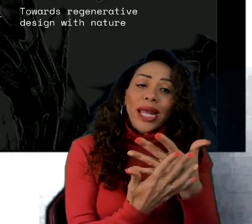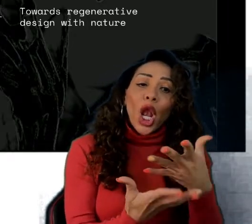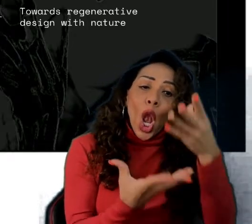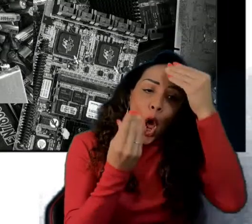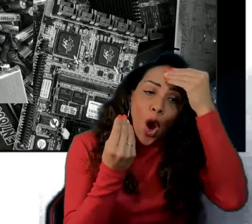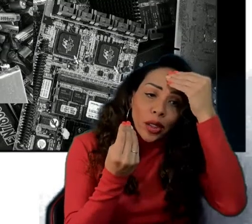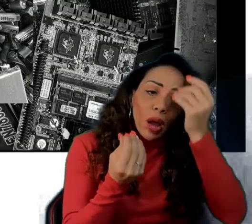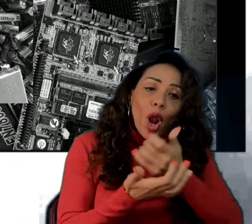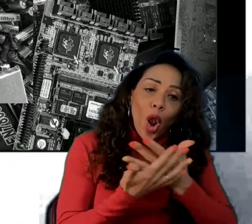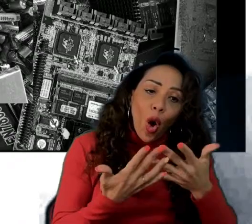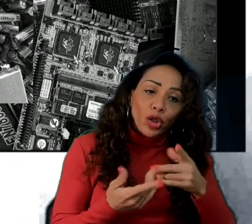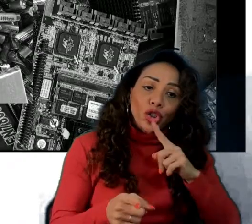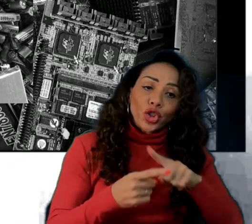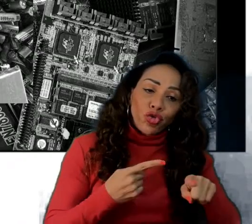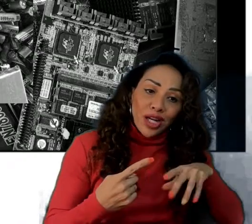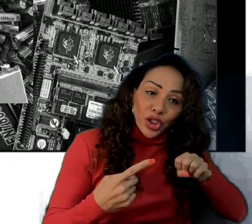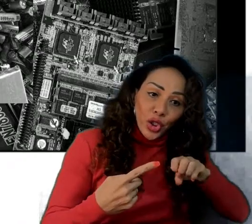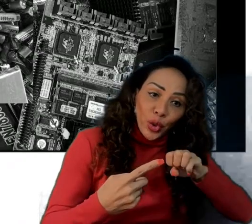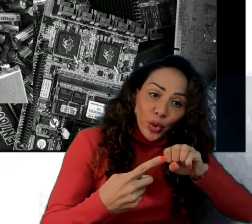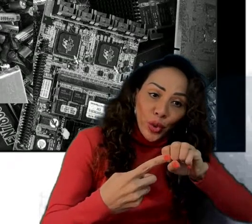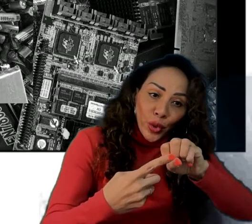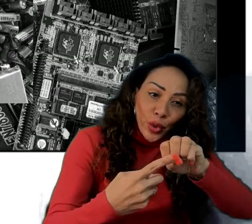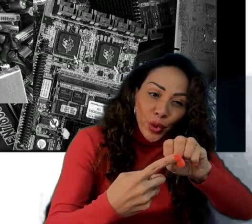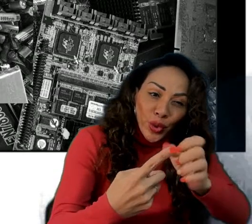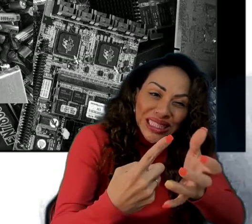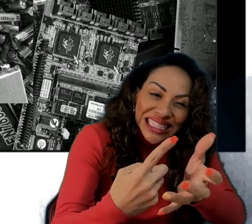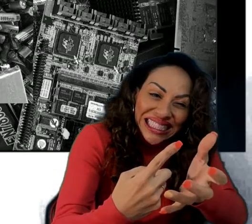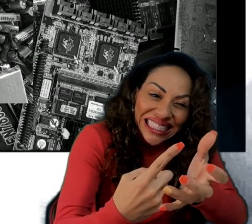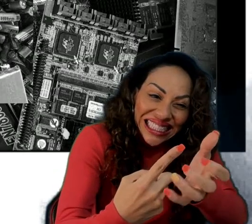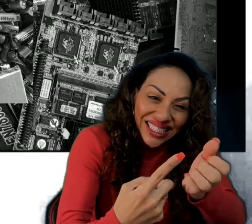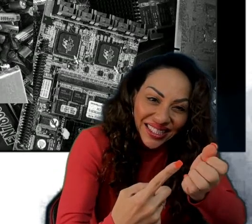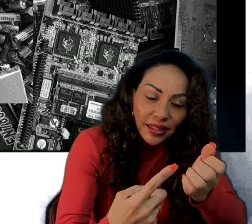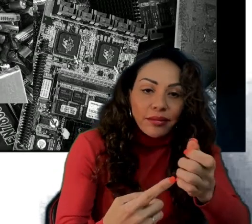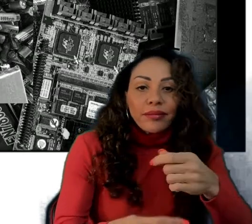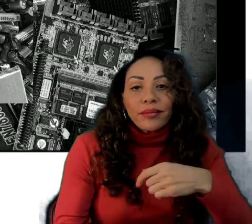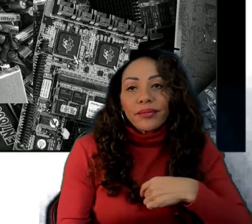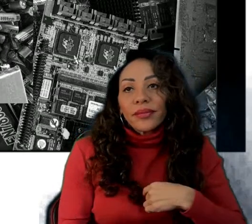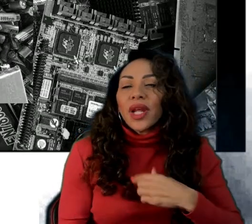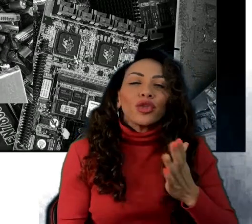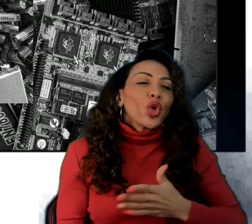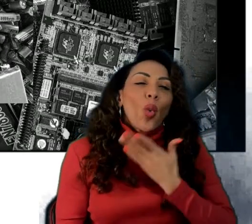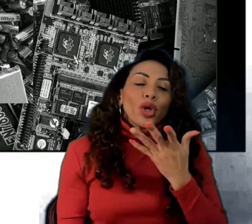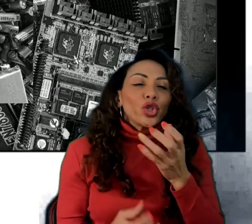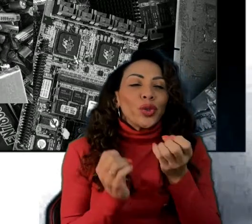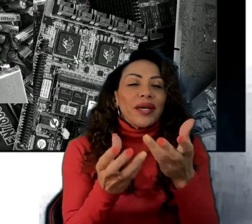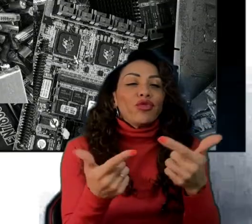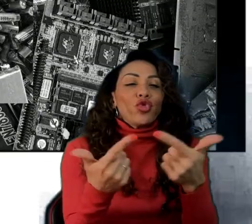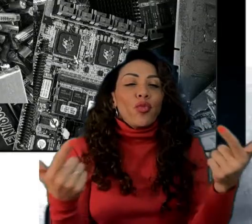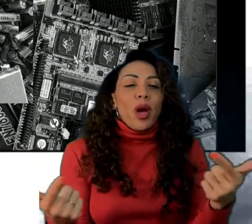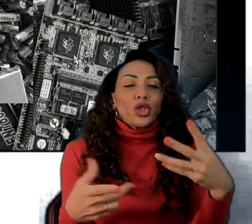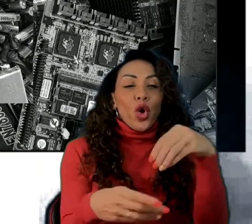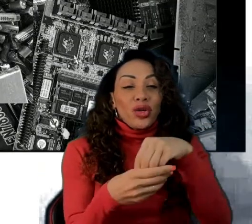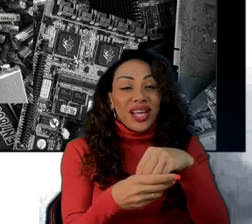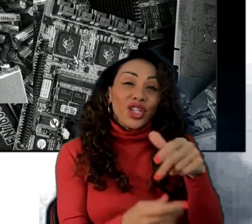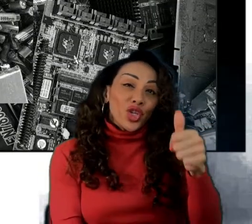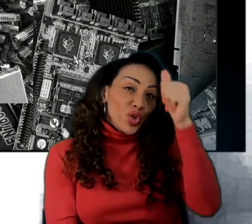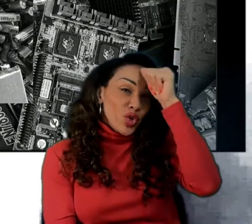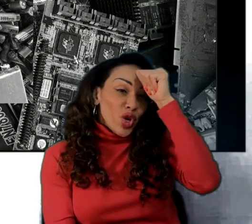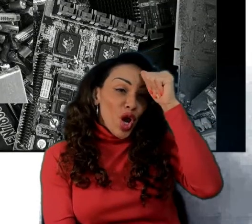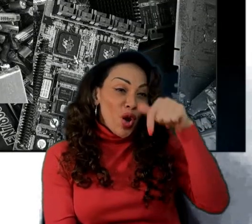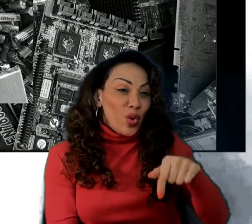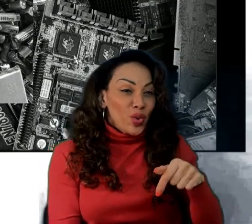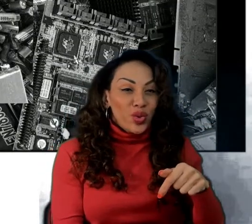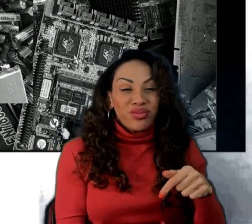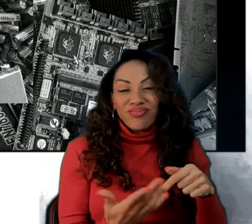So I don't really feel like I need to give, hopefully, a huge amount of context, but we're living in a world with lots of